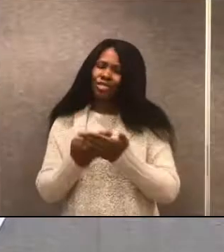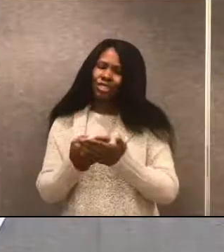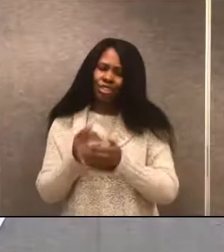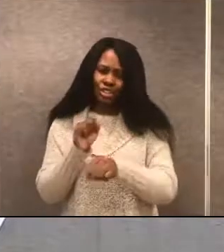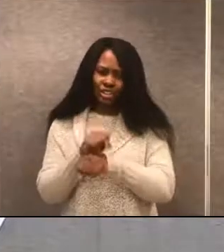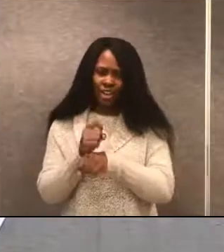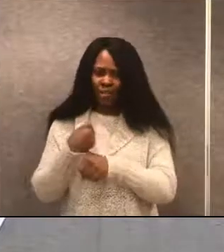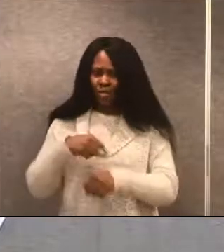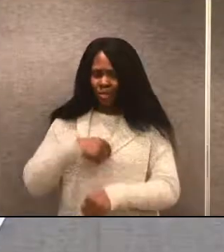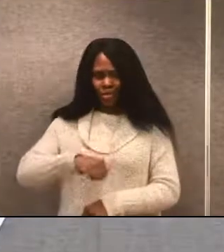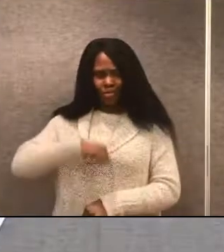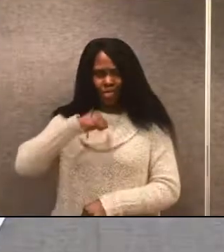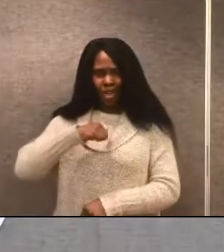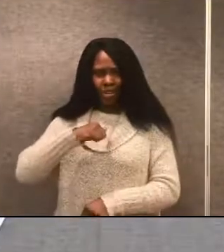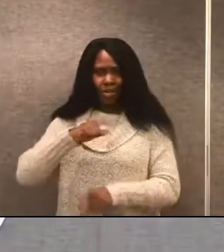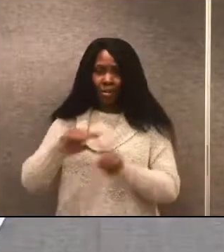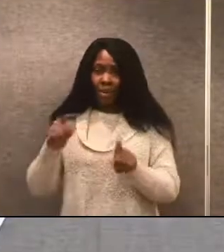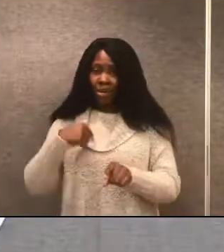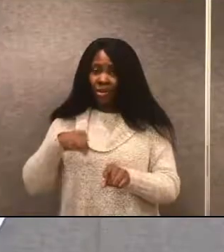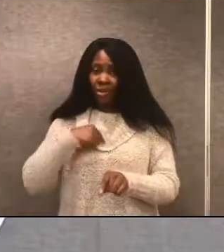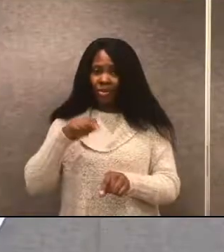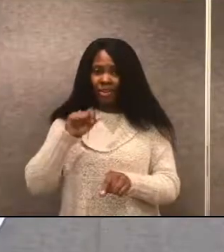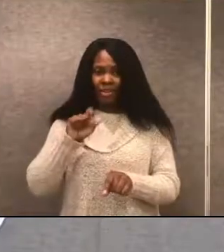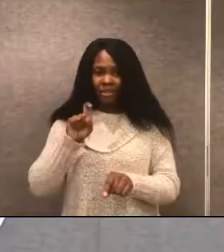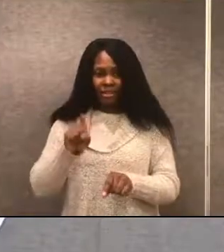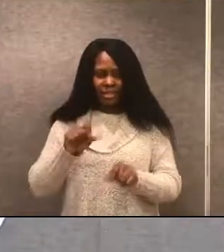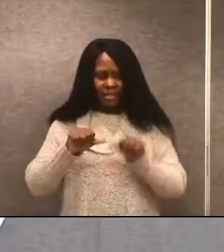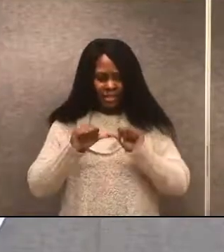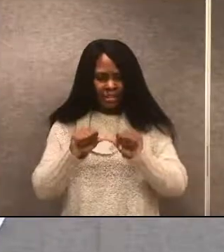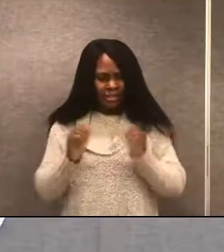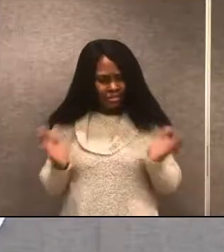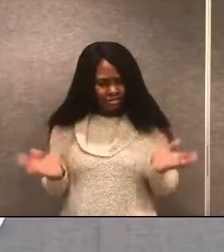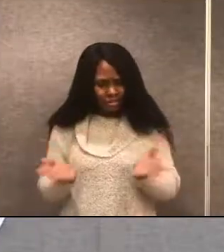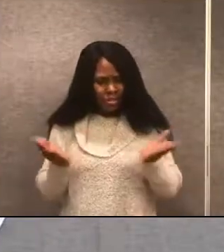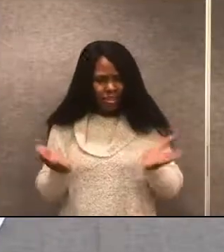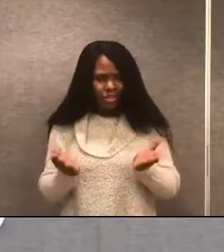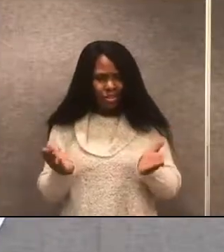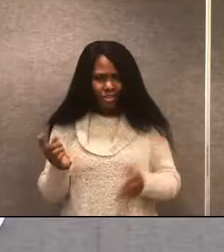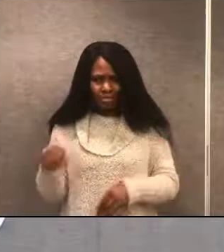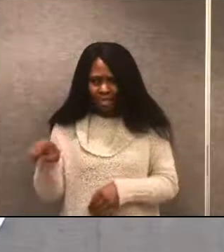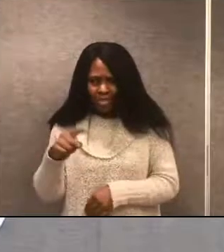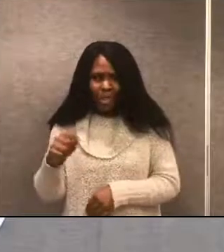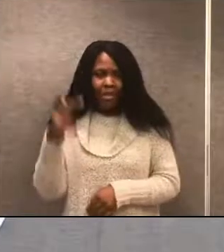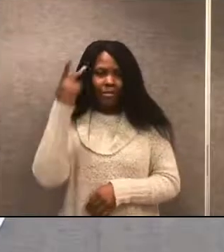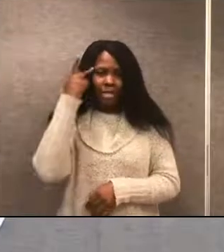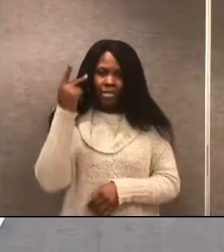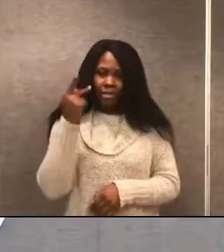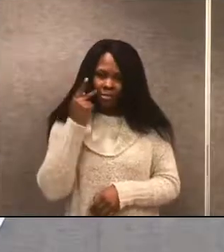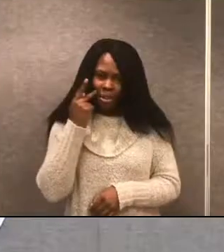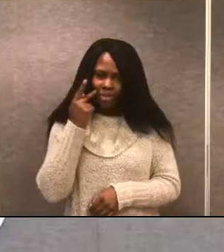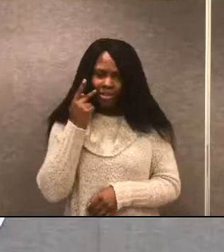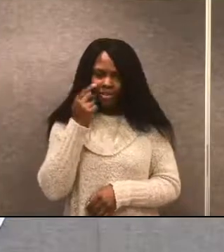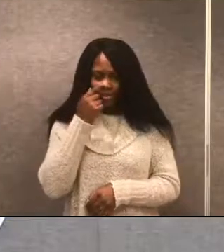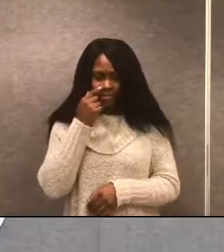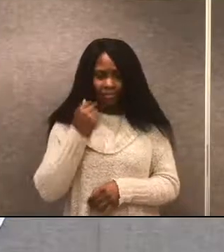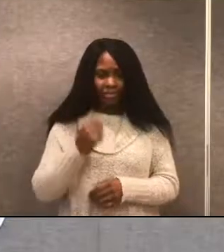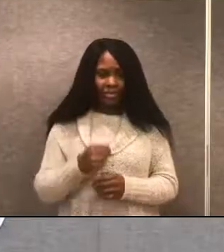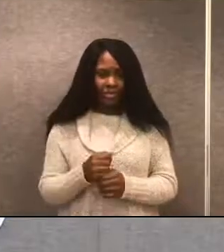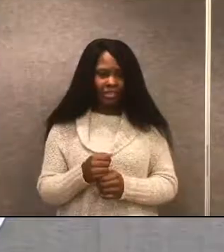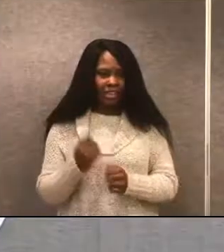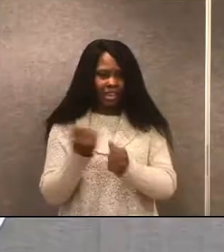young people. But we have to keep uplifting them. We have to uplift the parents. We have to uplift each other. So we're going to close out